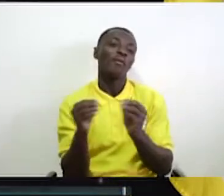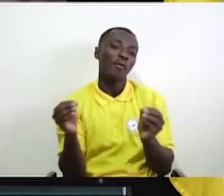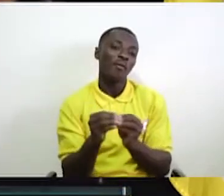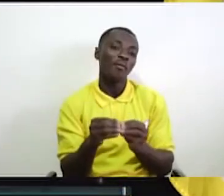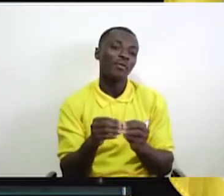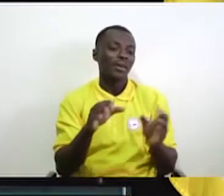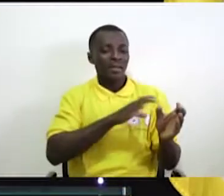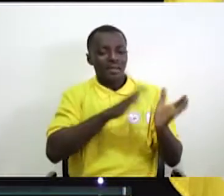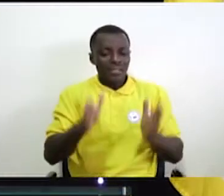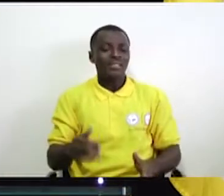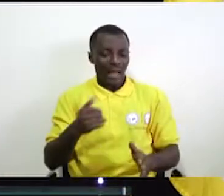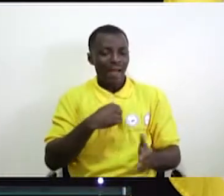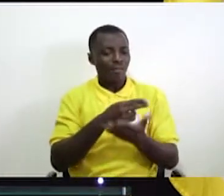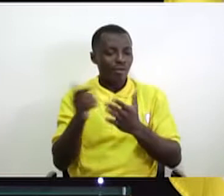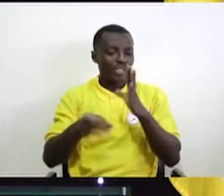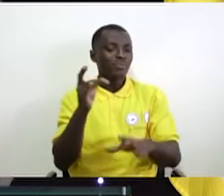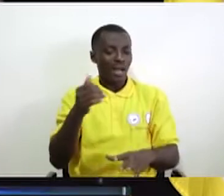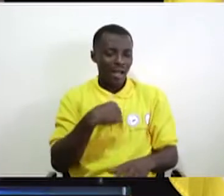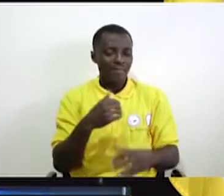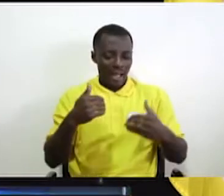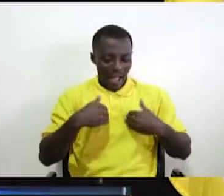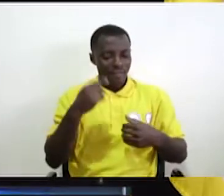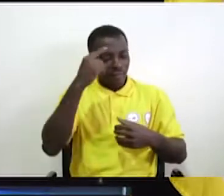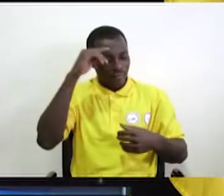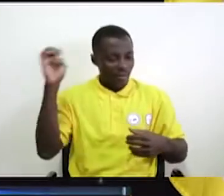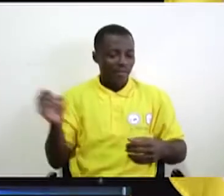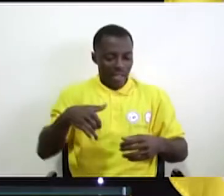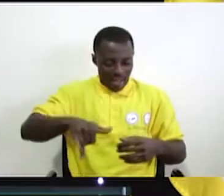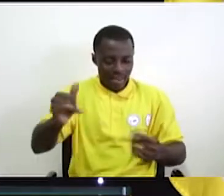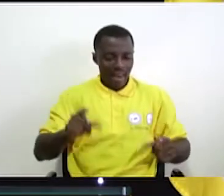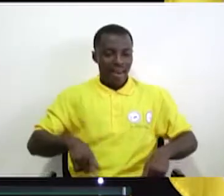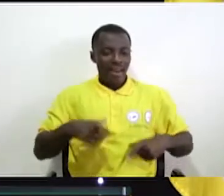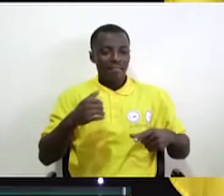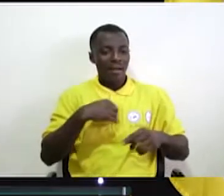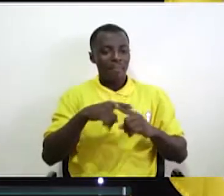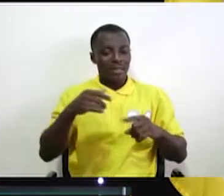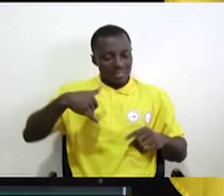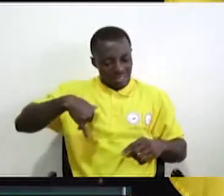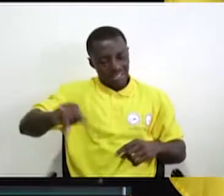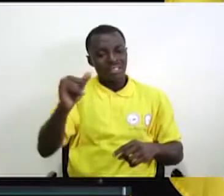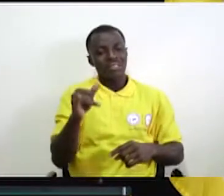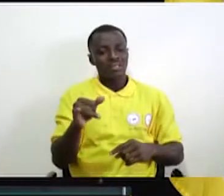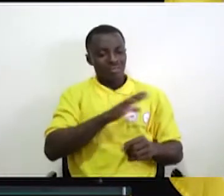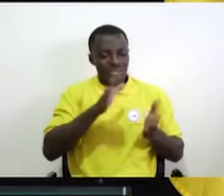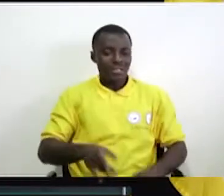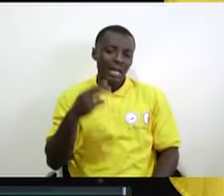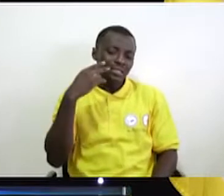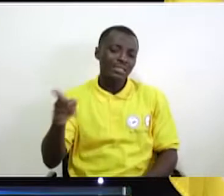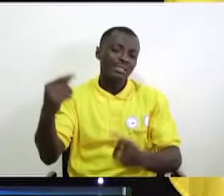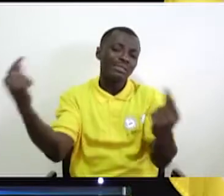We have the Holy Spirit. We have eternal life. But we see sin and we are so